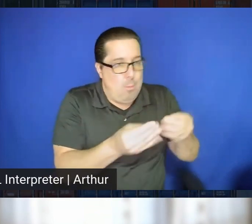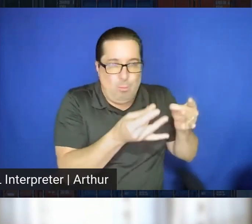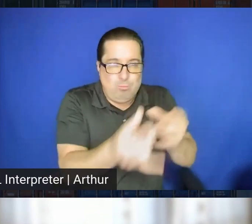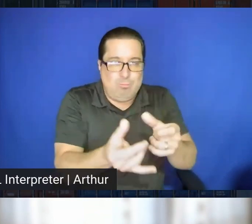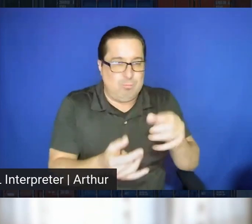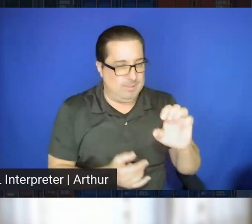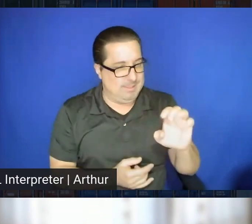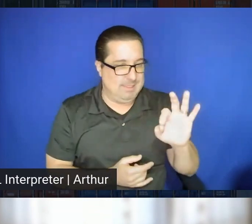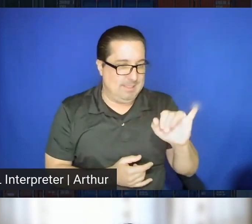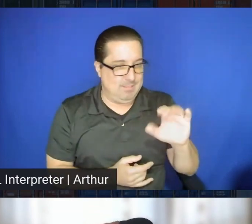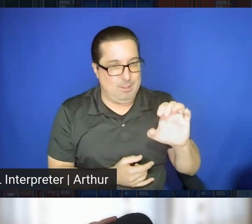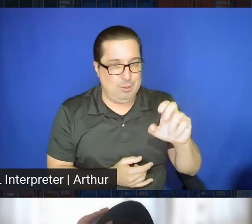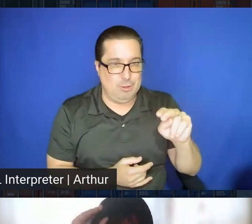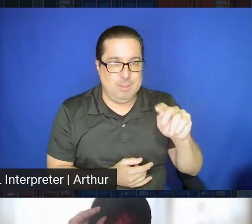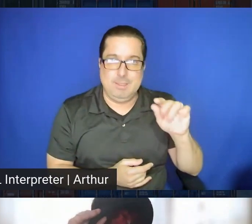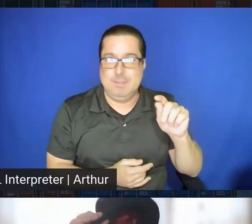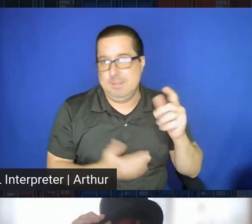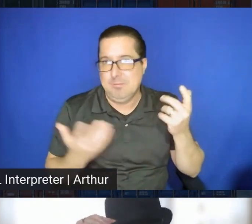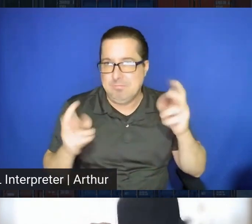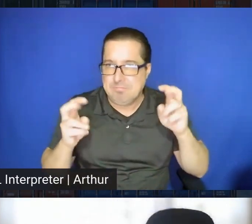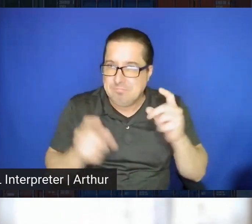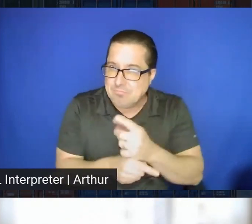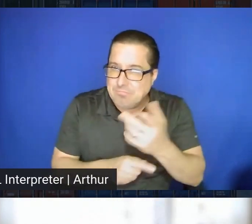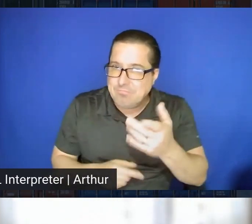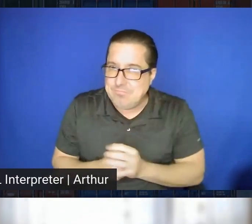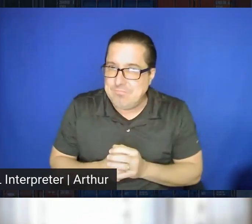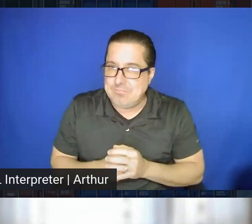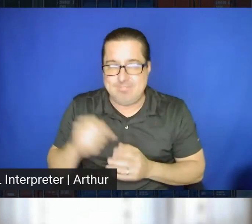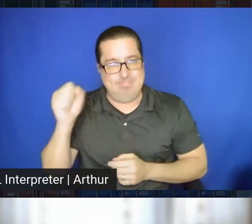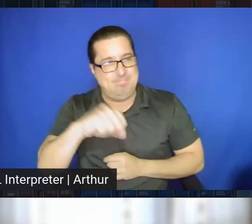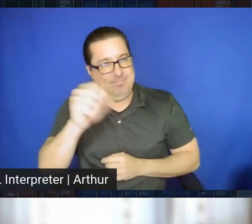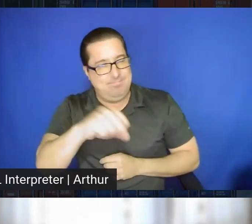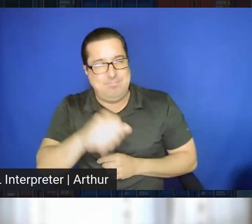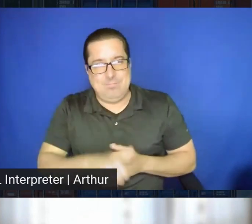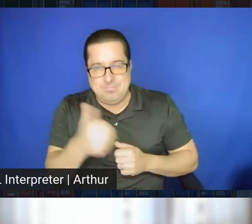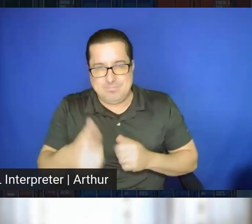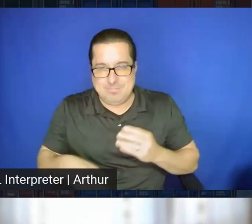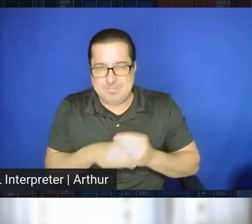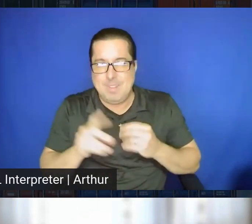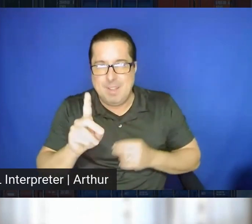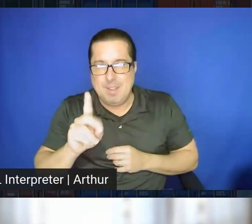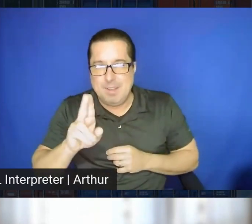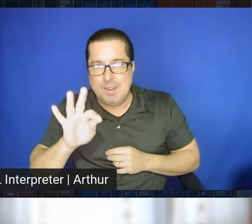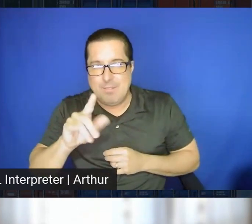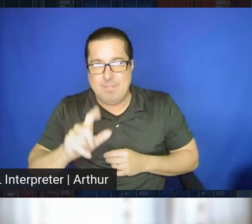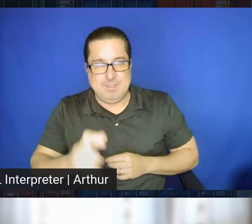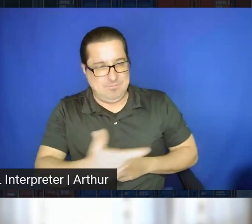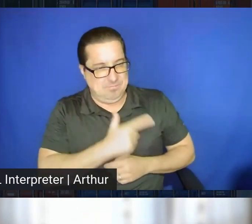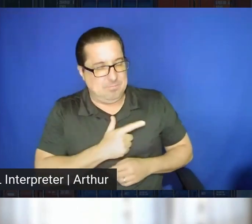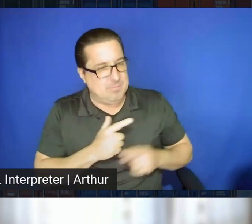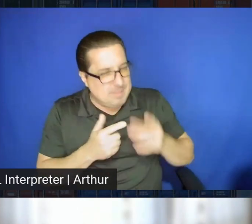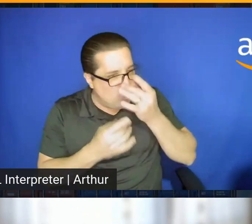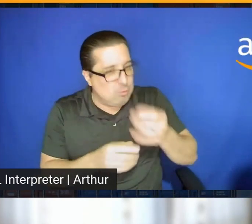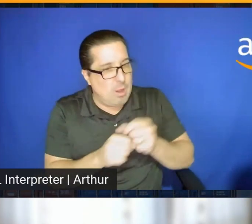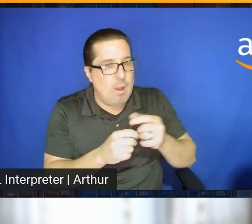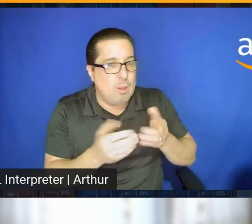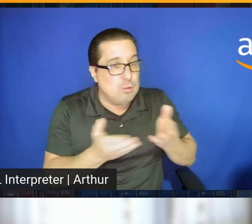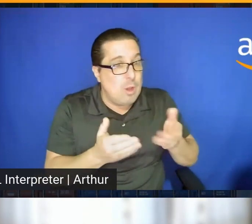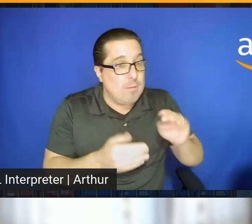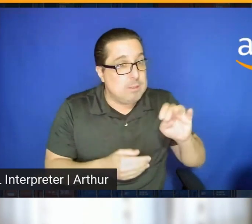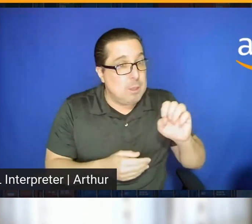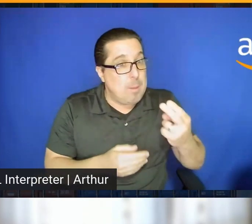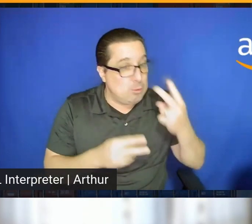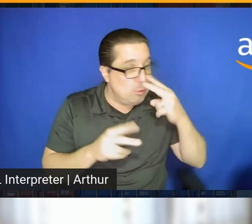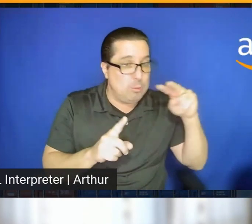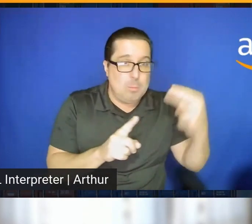go ahead. One of the pieces that I think that is super interesting from the service mesh perspective about what we're able to accomplish